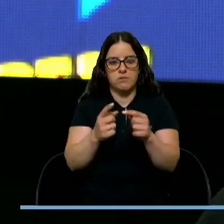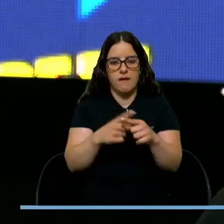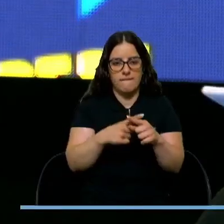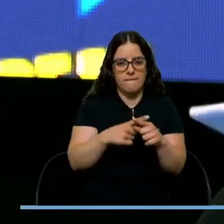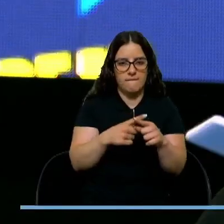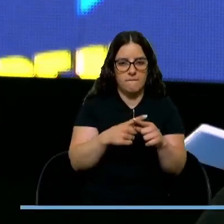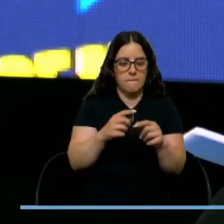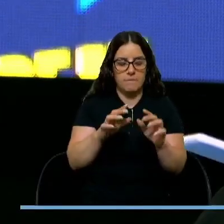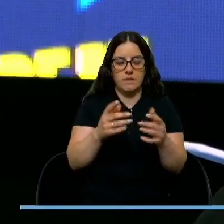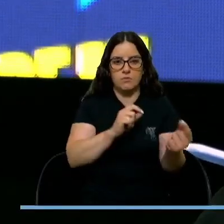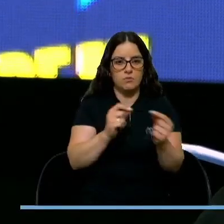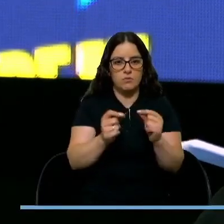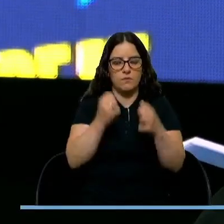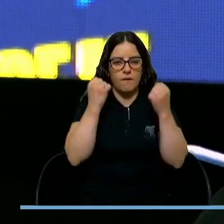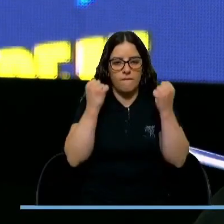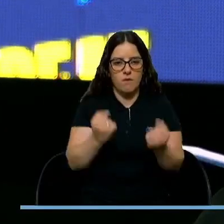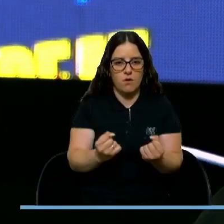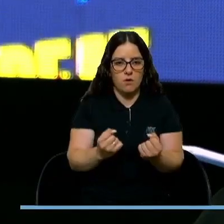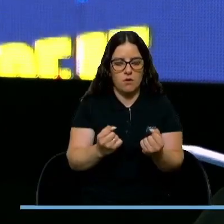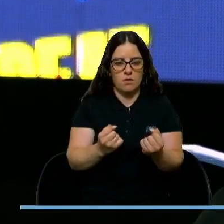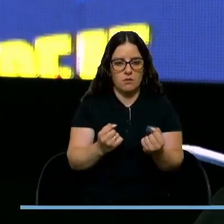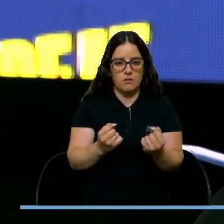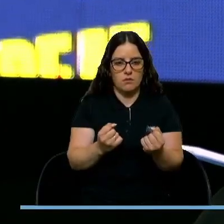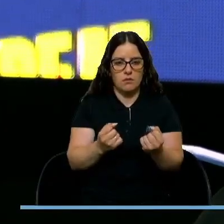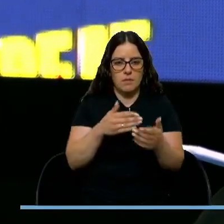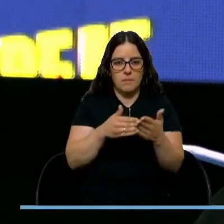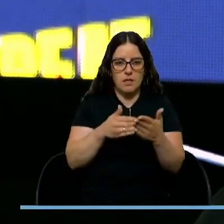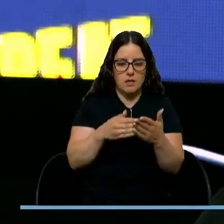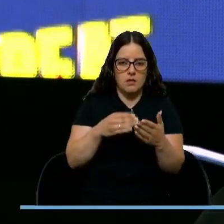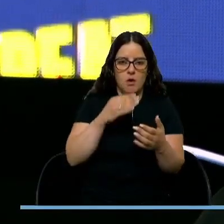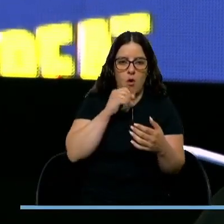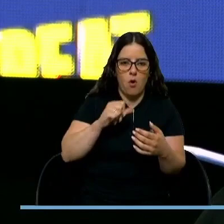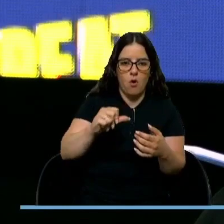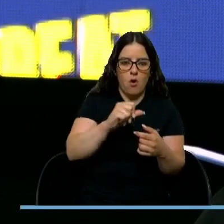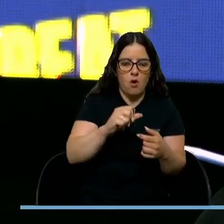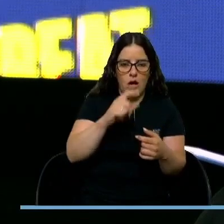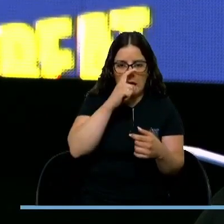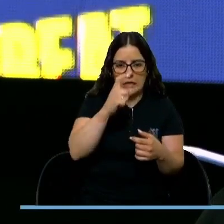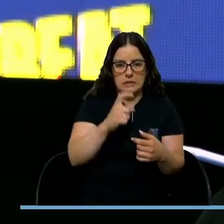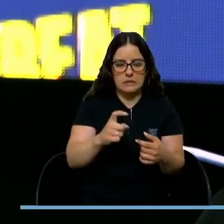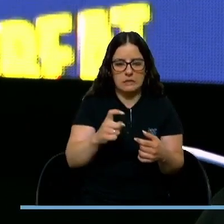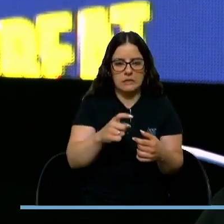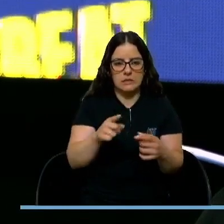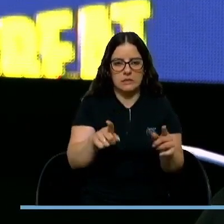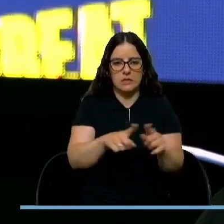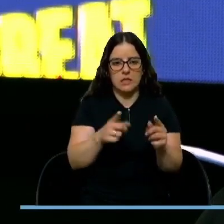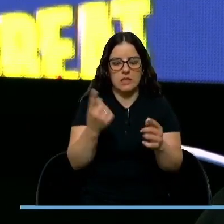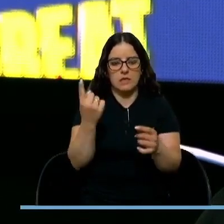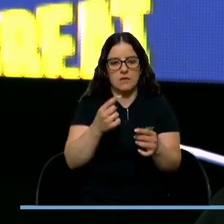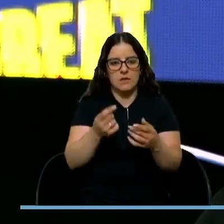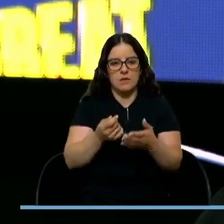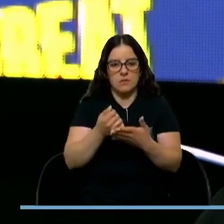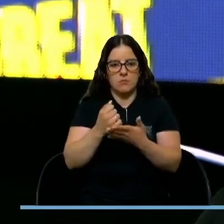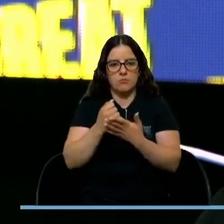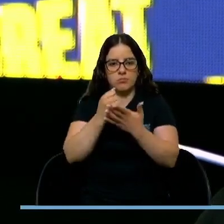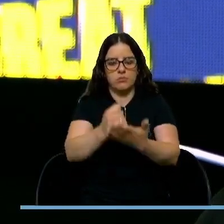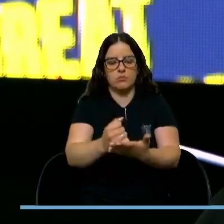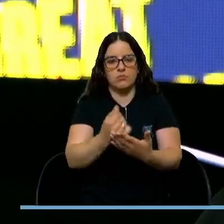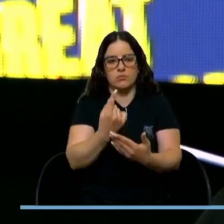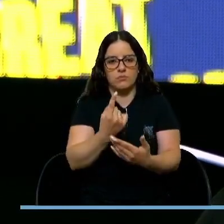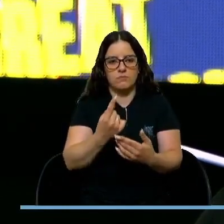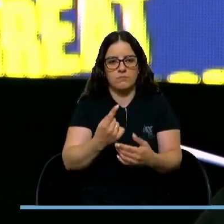an intense disruption of fuel, quite oil gas reliant, which will be a